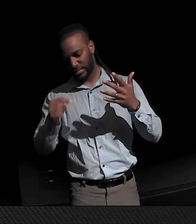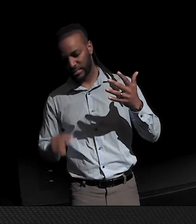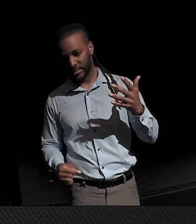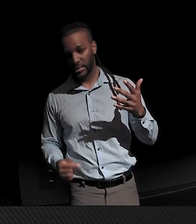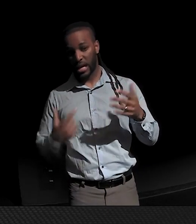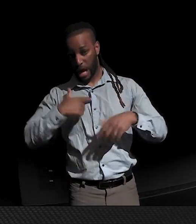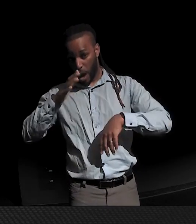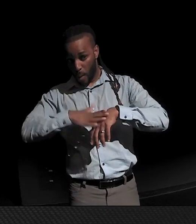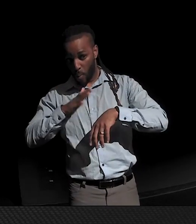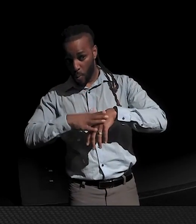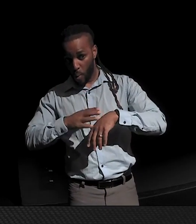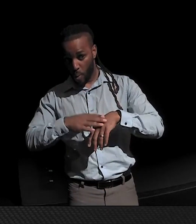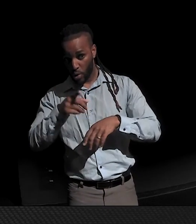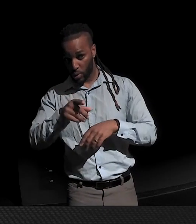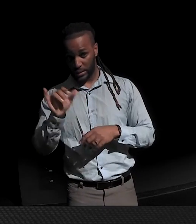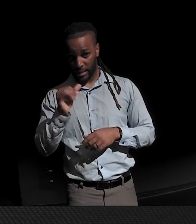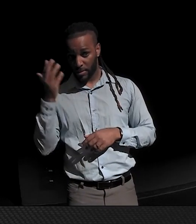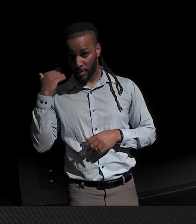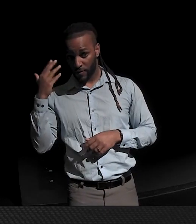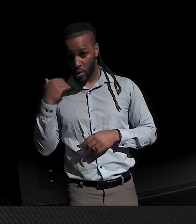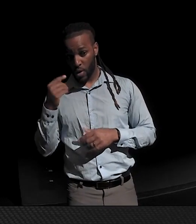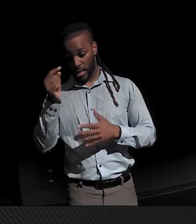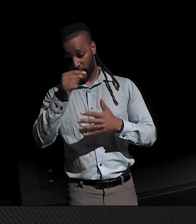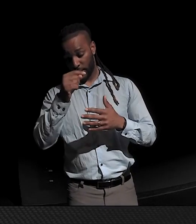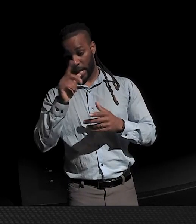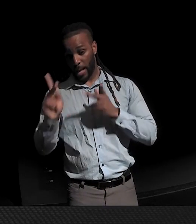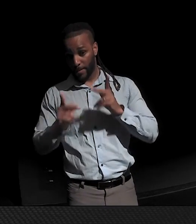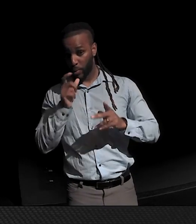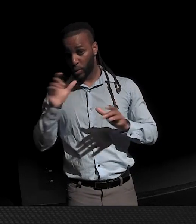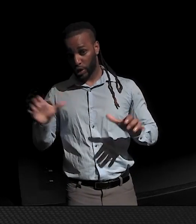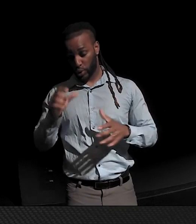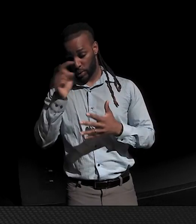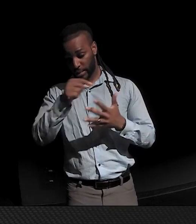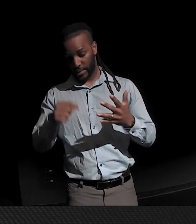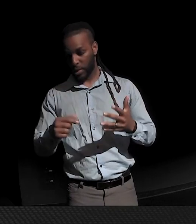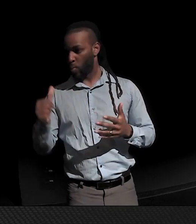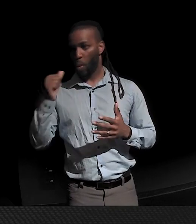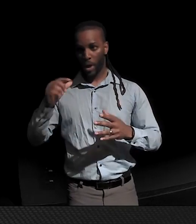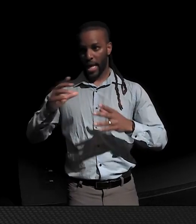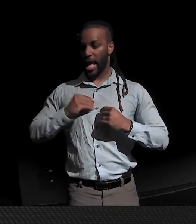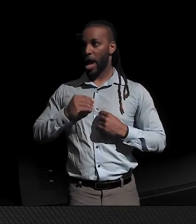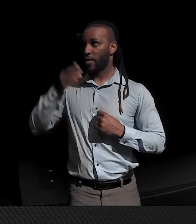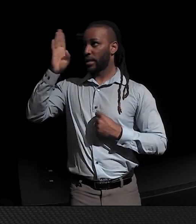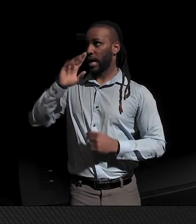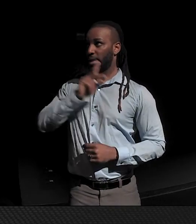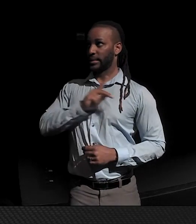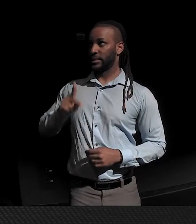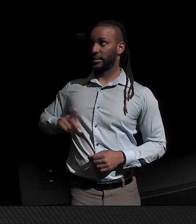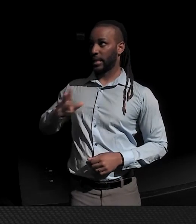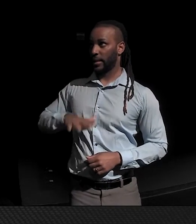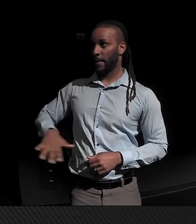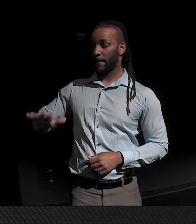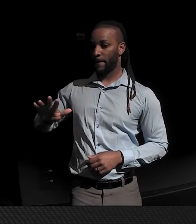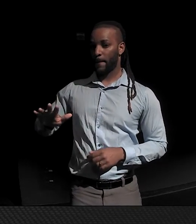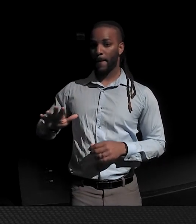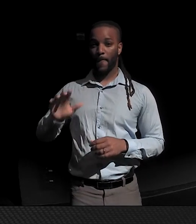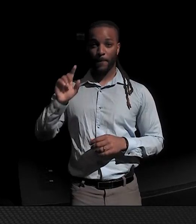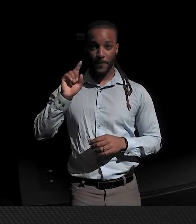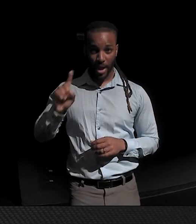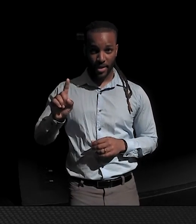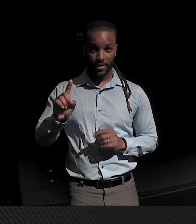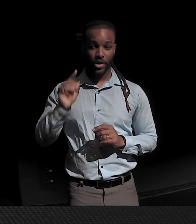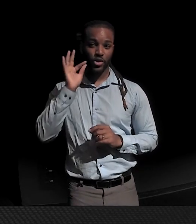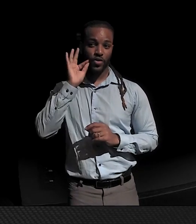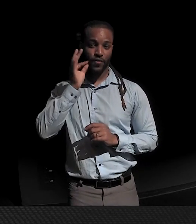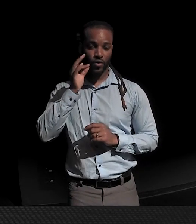And I warn you, as I warned you before, that those who do such things will not inherit the kingdom of God. But the fruit of